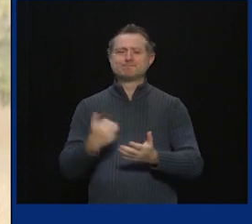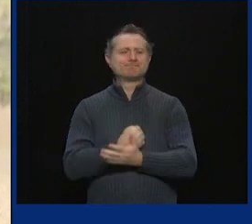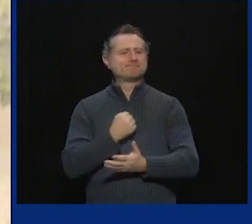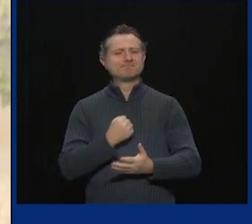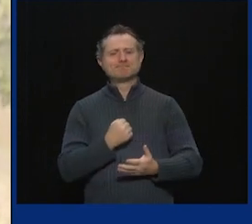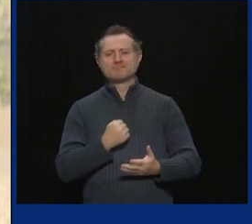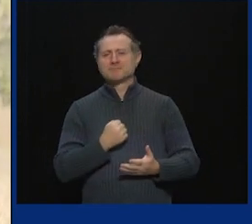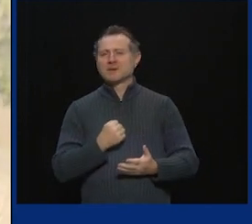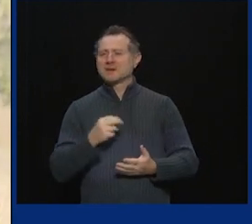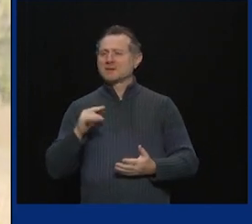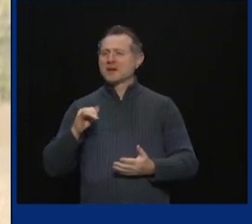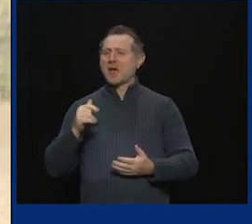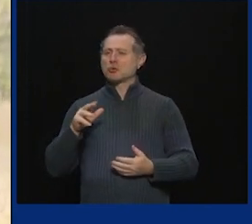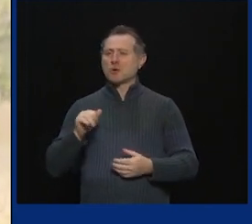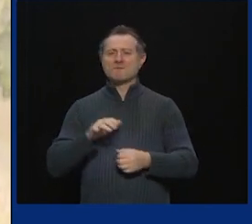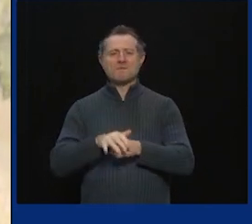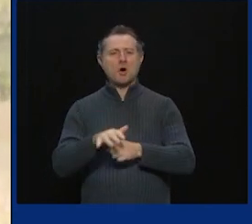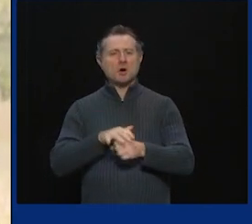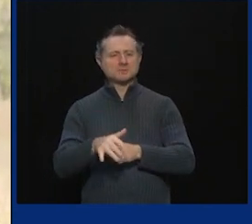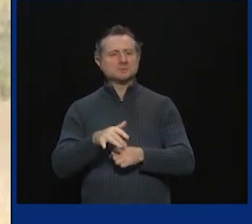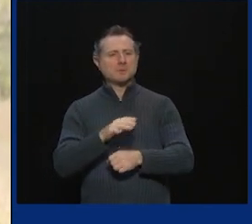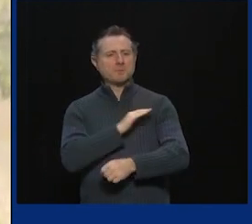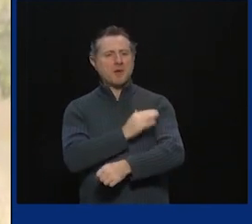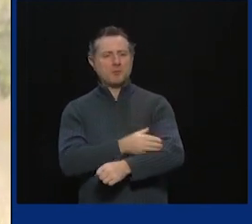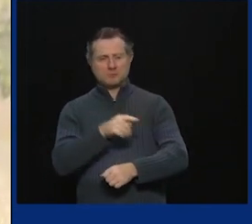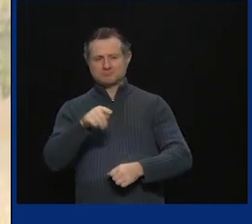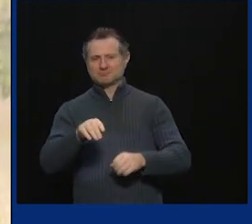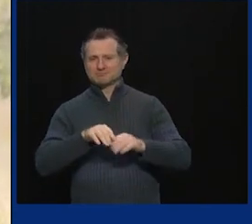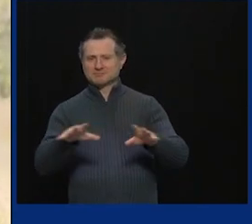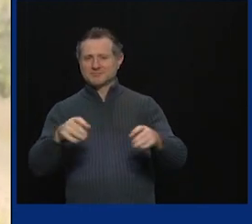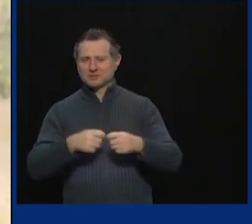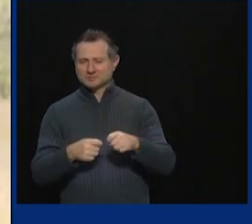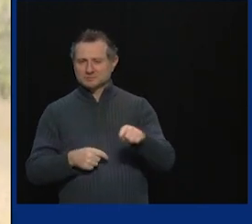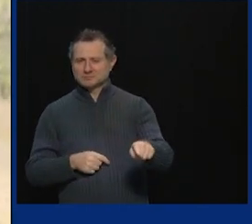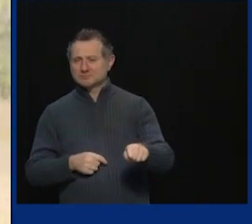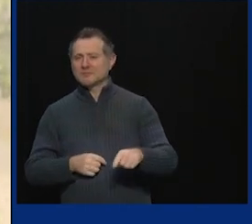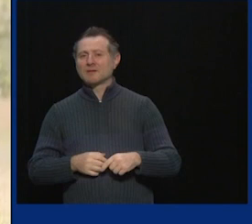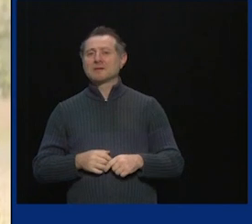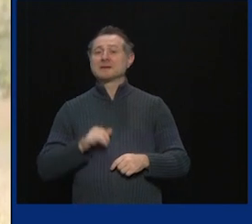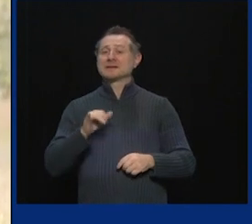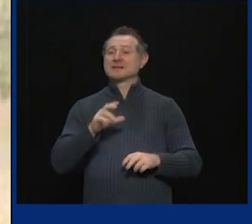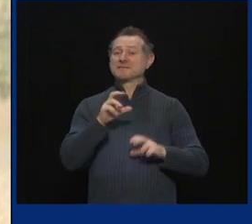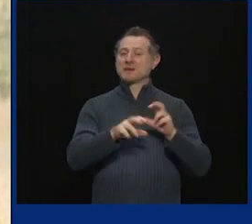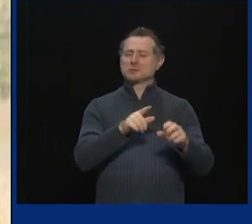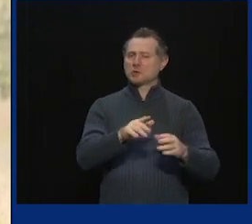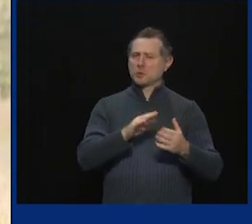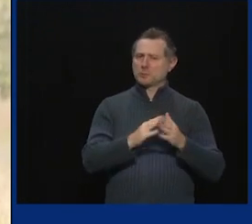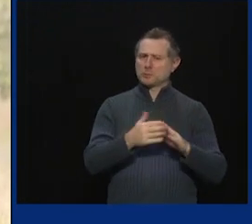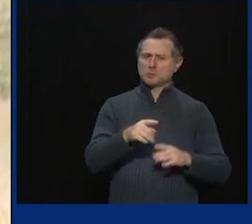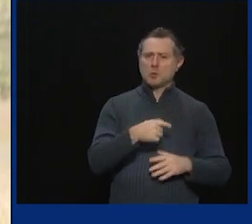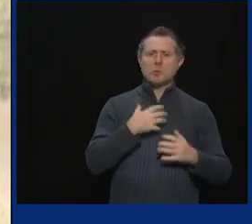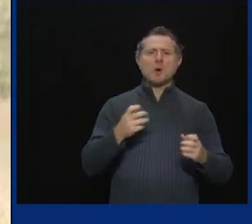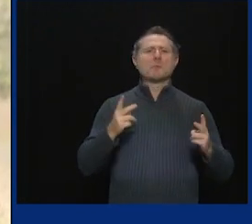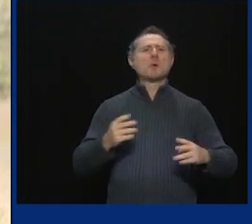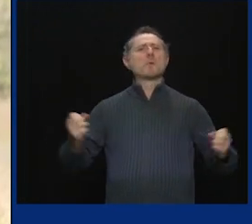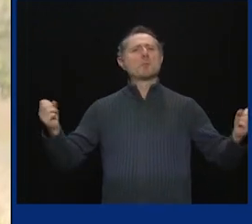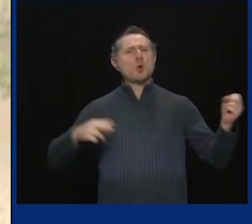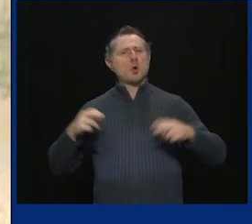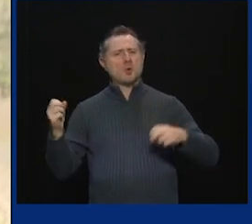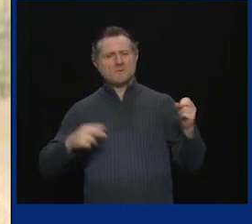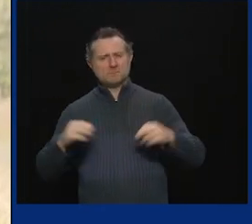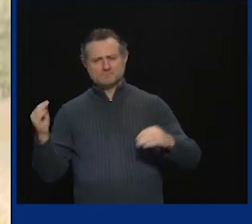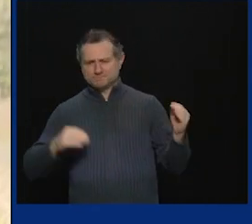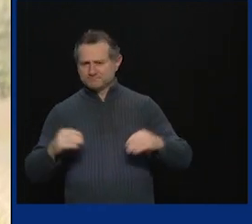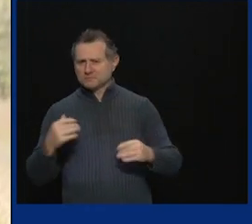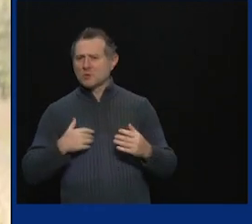Falls Power, but also an investment in this community. We want to see lots of tenants here. We want to see a thriving